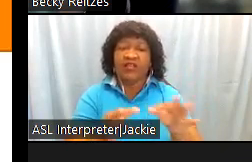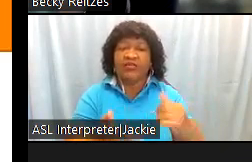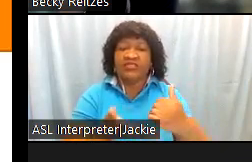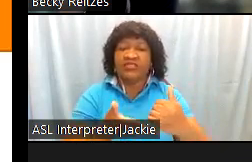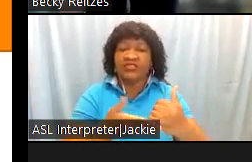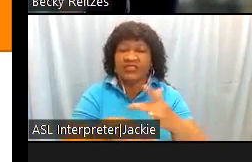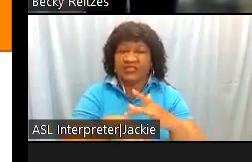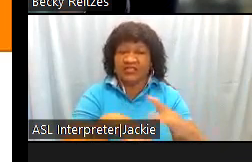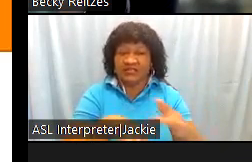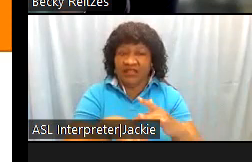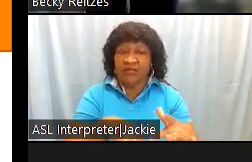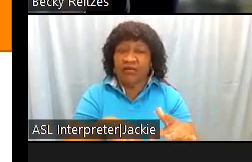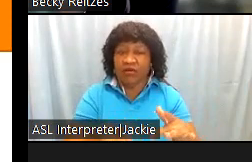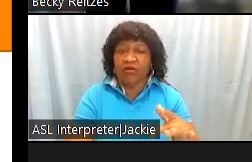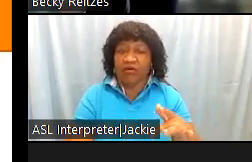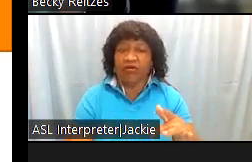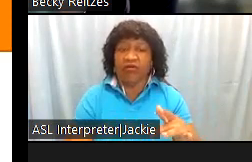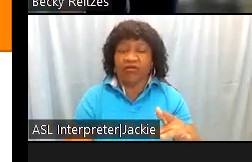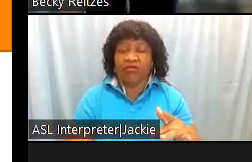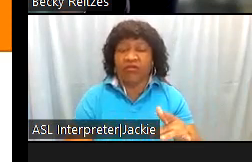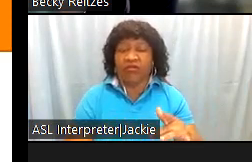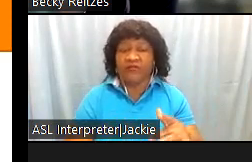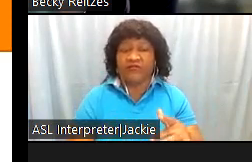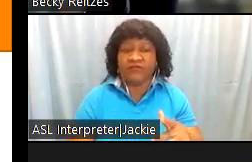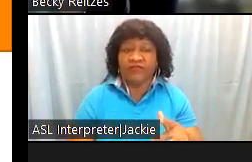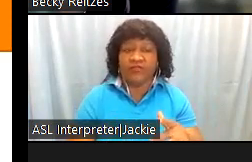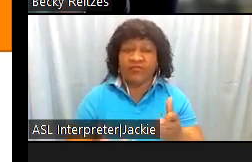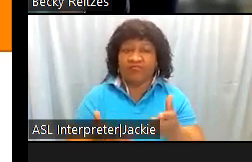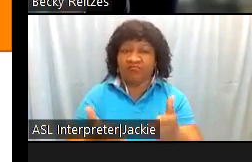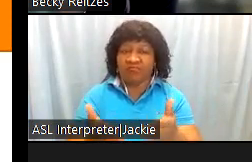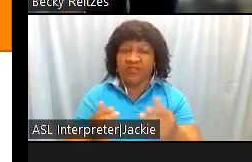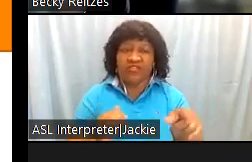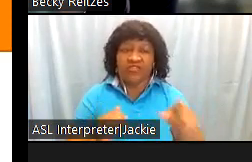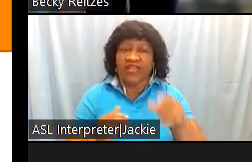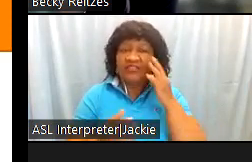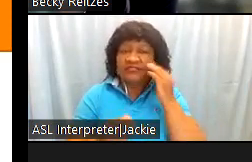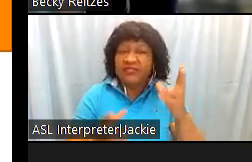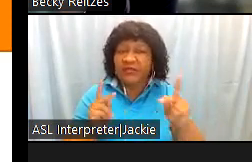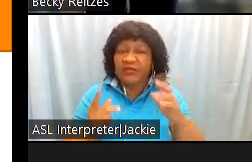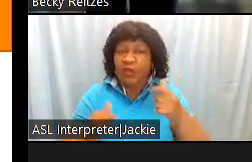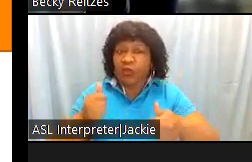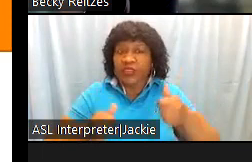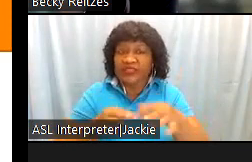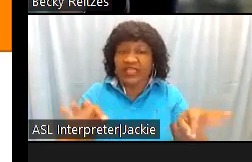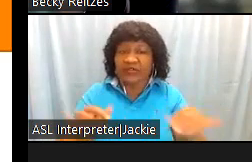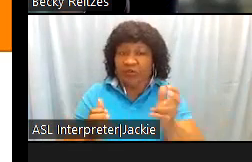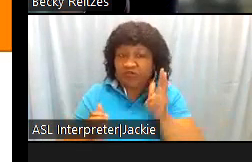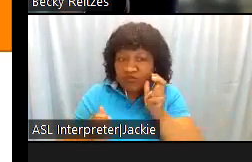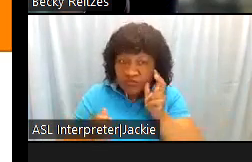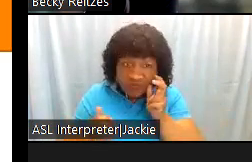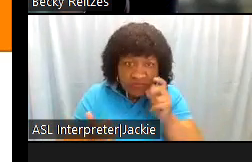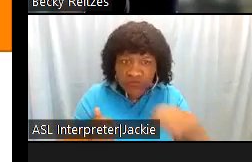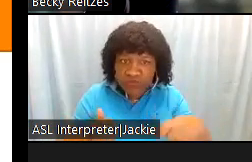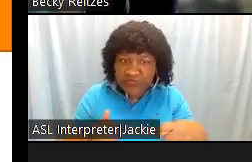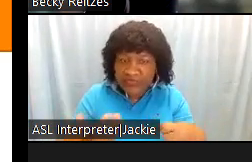assistance is absolutely available. So you just have to let folks know what language you